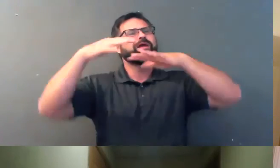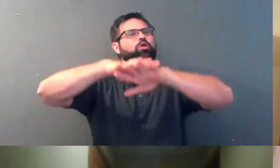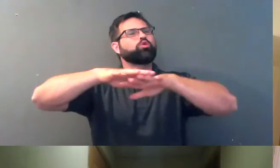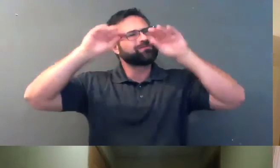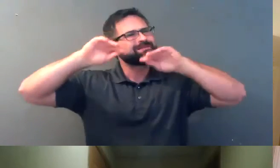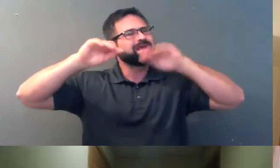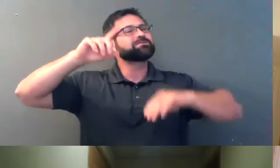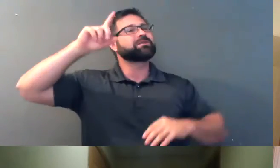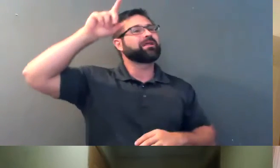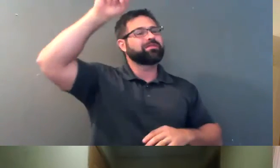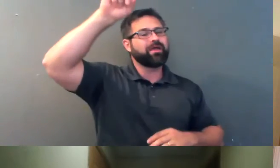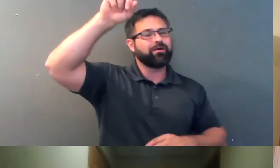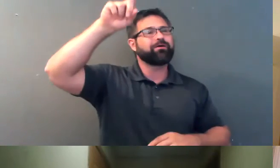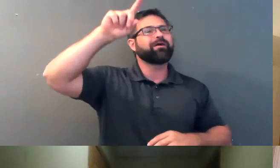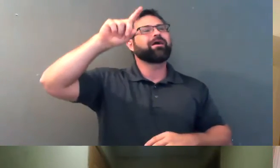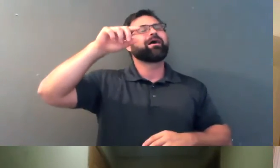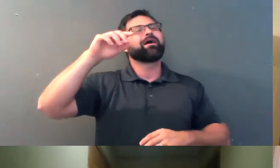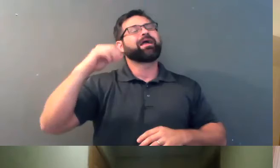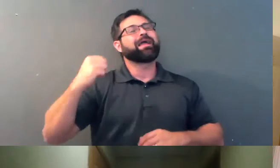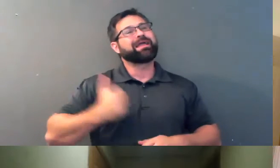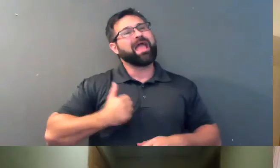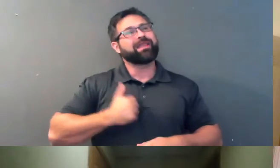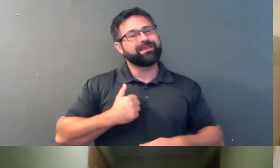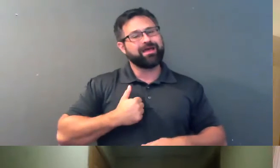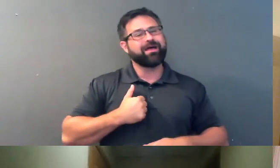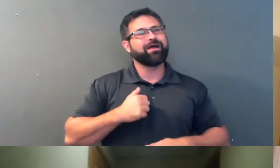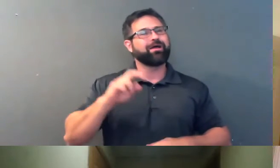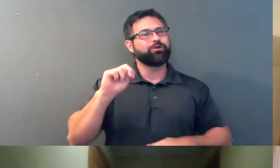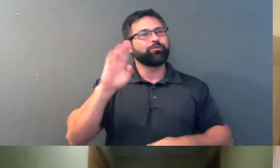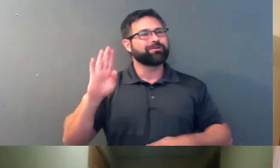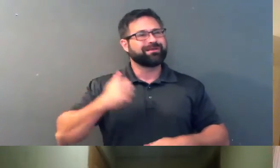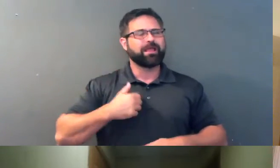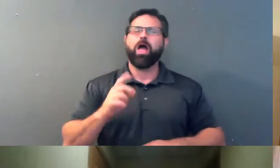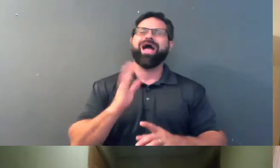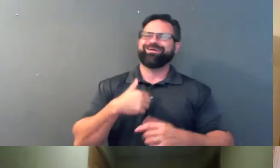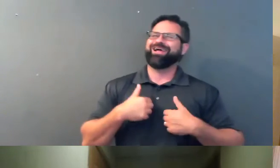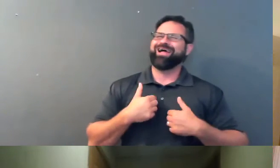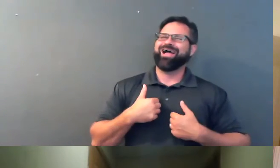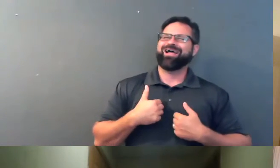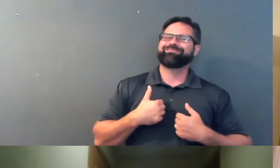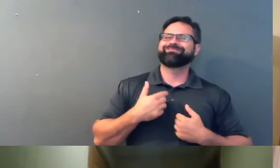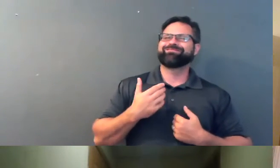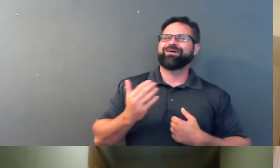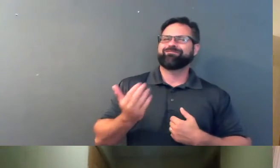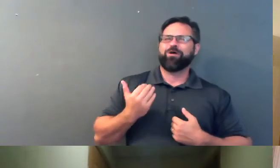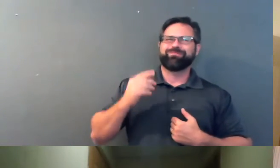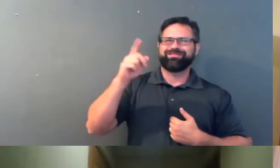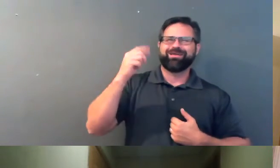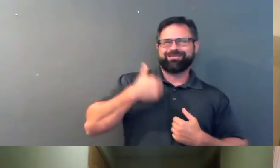of the best in the world? I'm from Canada, so that's why I smiled. And